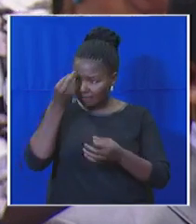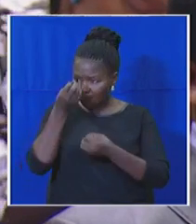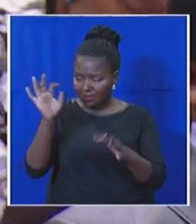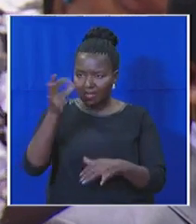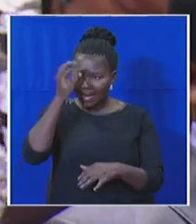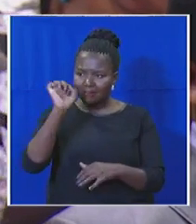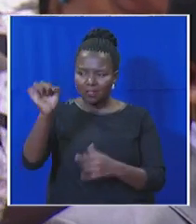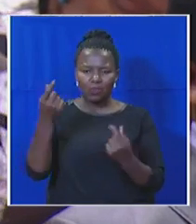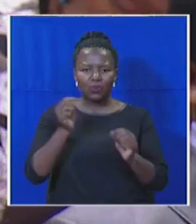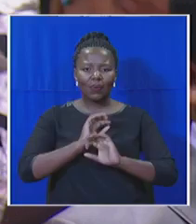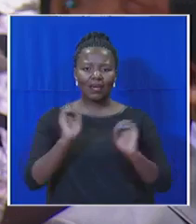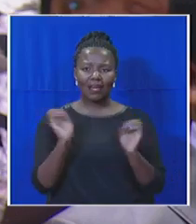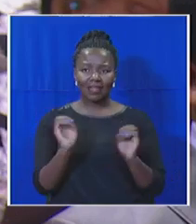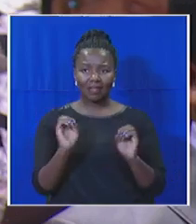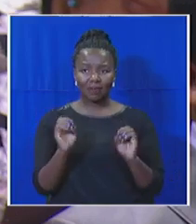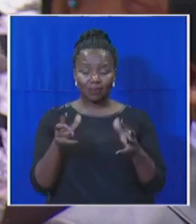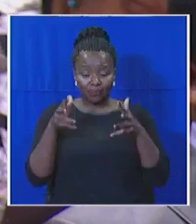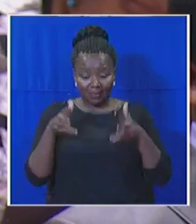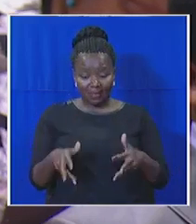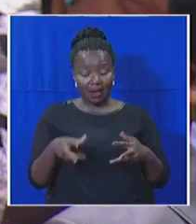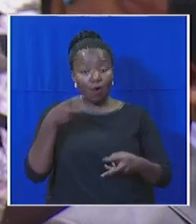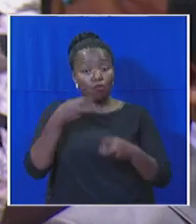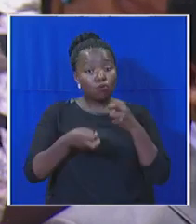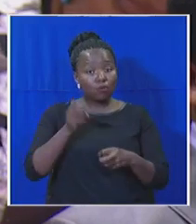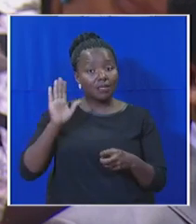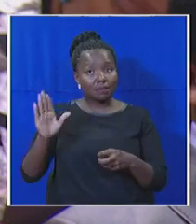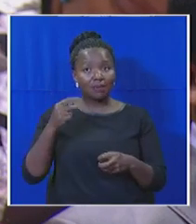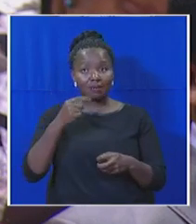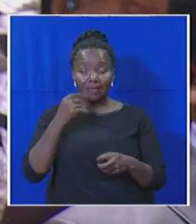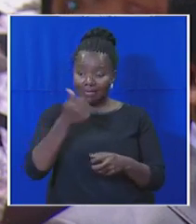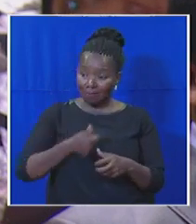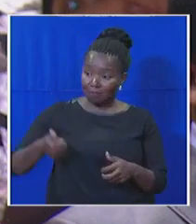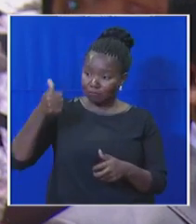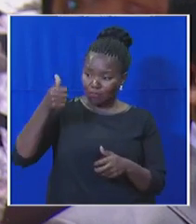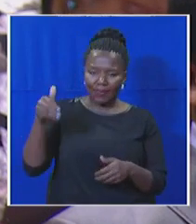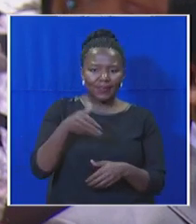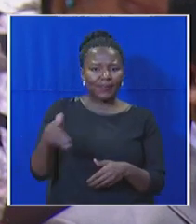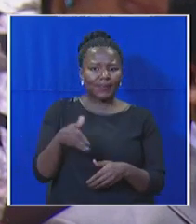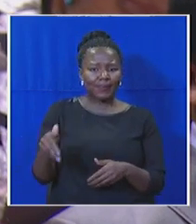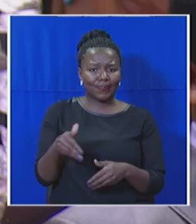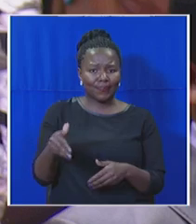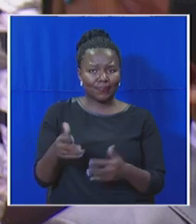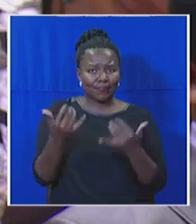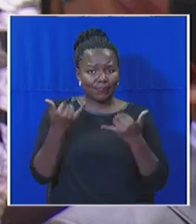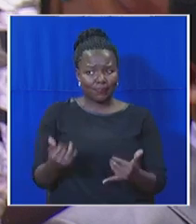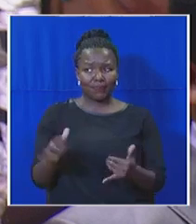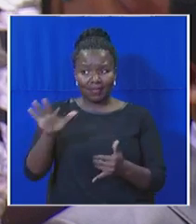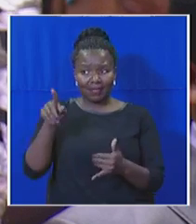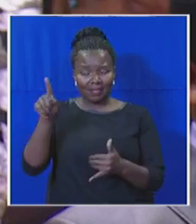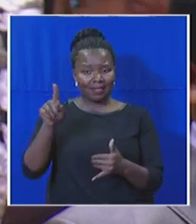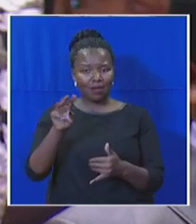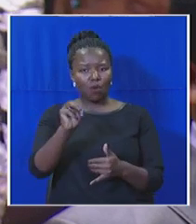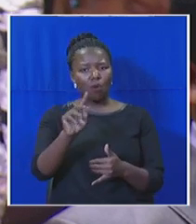to act. So at the heart of this crisis is a crisis of leadership. As we sit here, the community of Umkanyakudi, the hardest